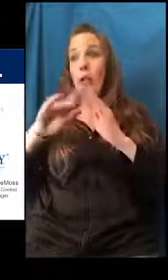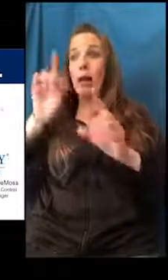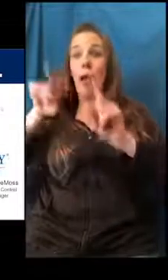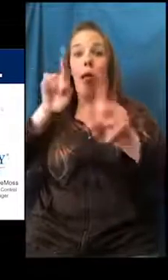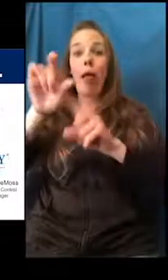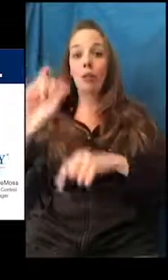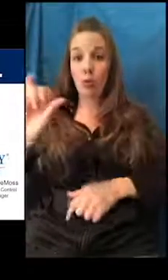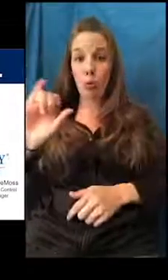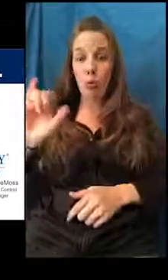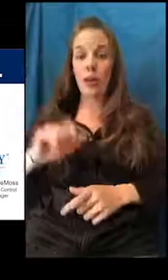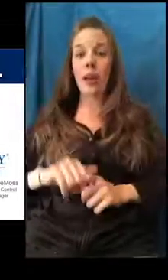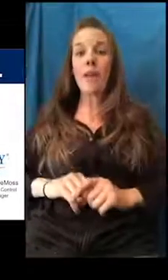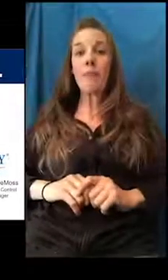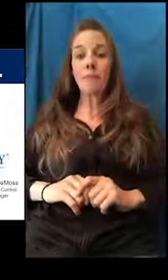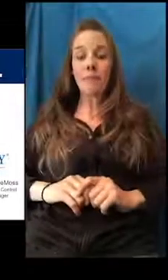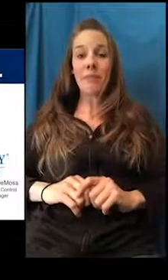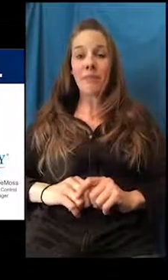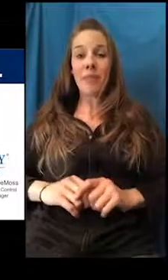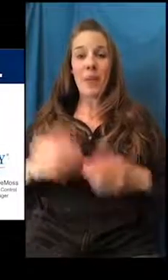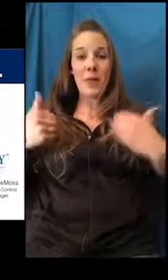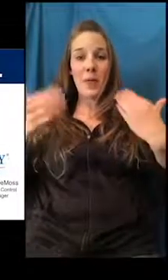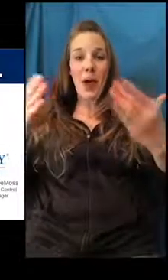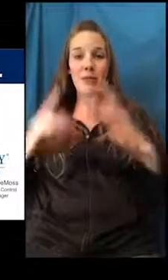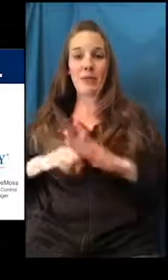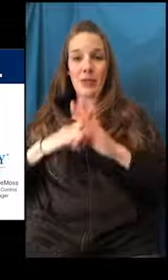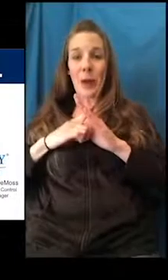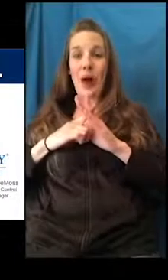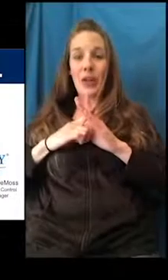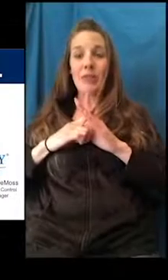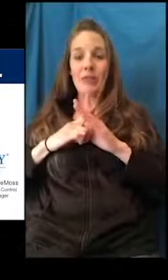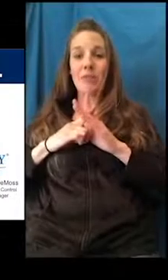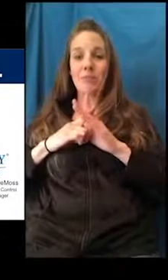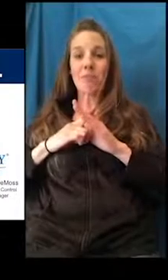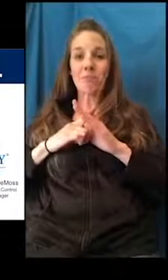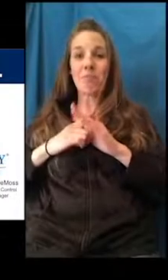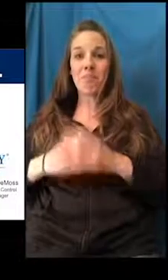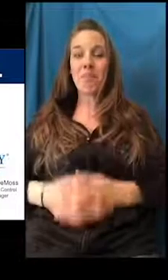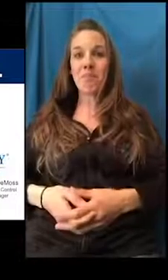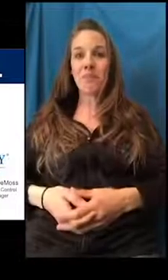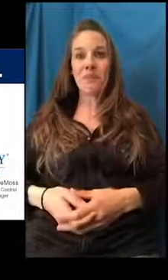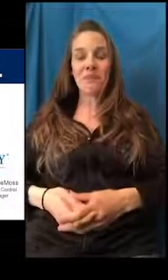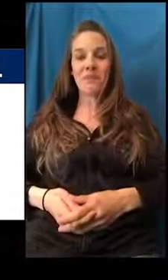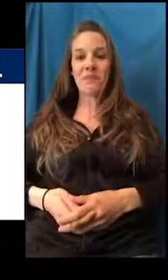I am just going to go right into getting started.